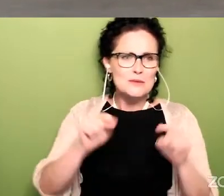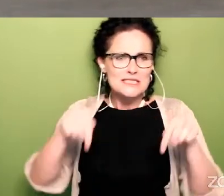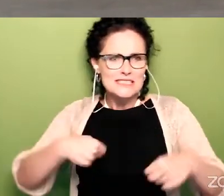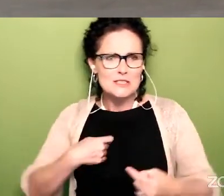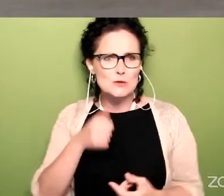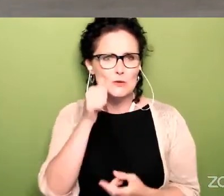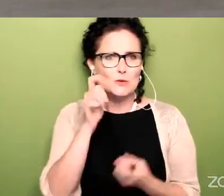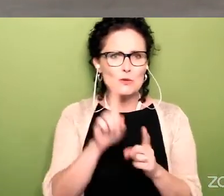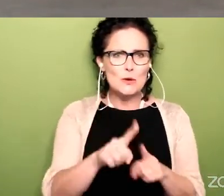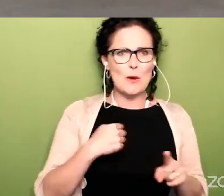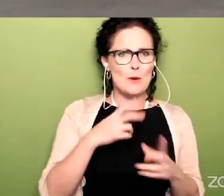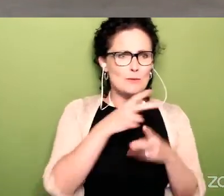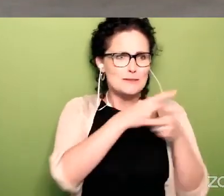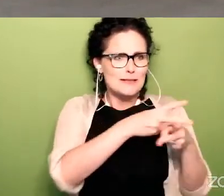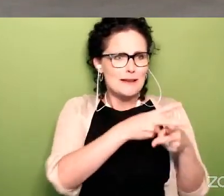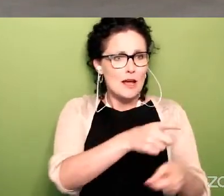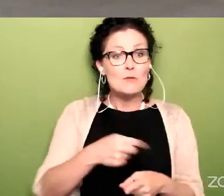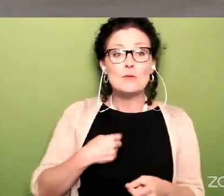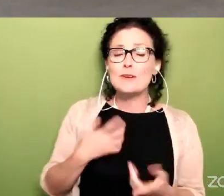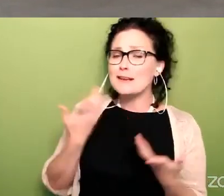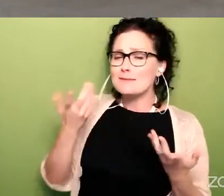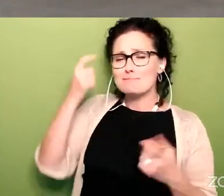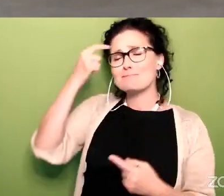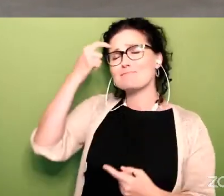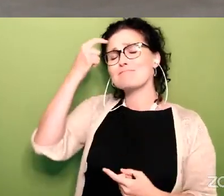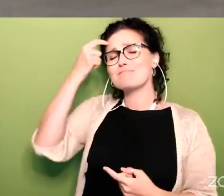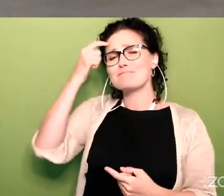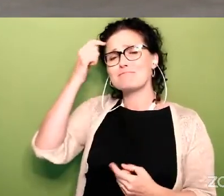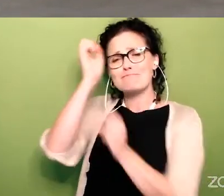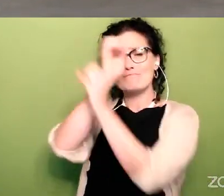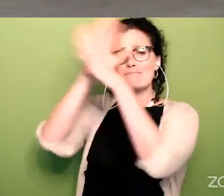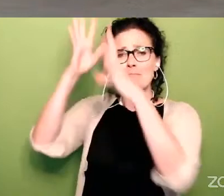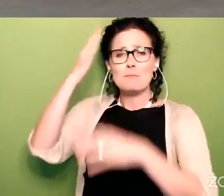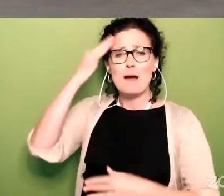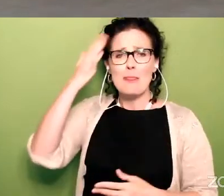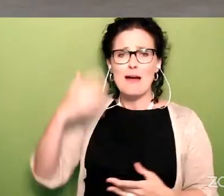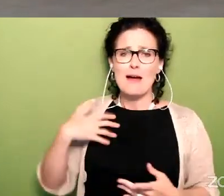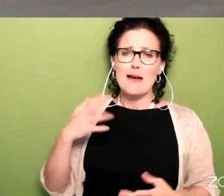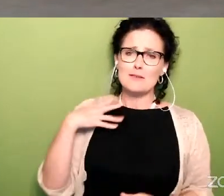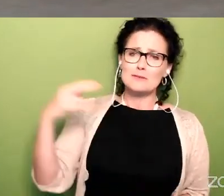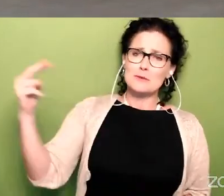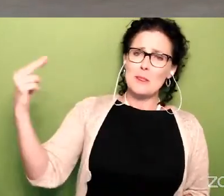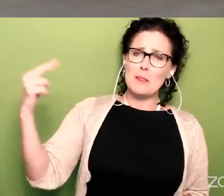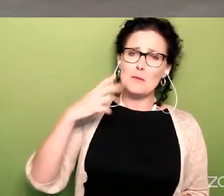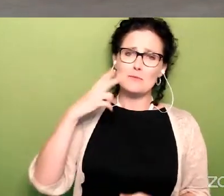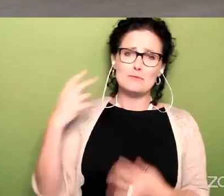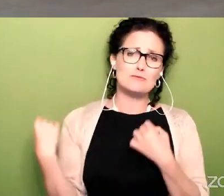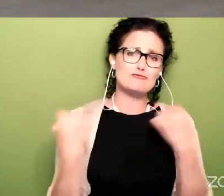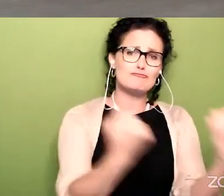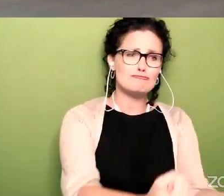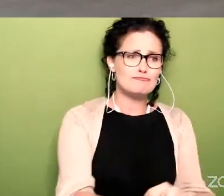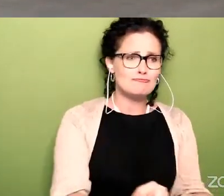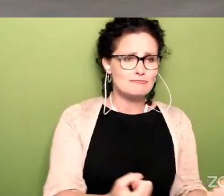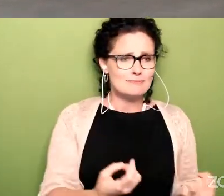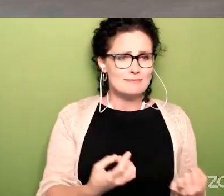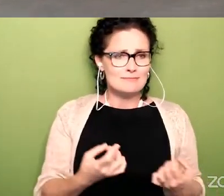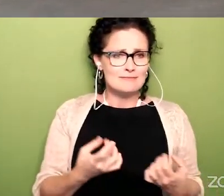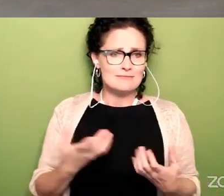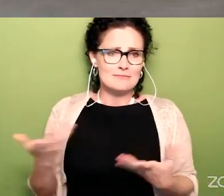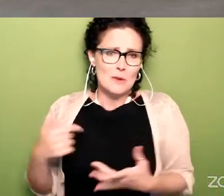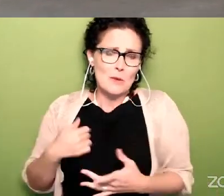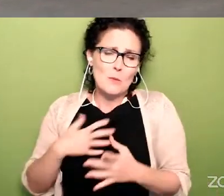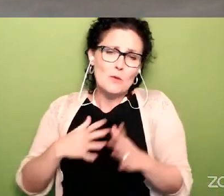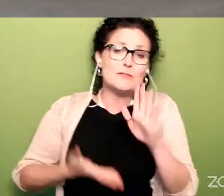My cousin has a very big restaurant, he said. Very successful. Maybe you never have to cook again. I will cook her food every day. You